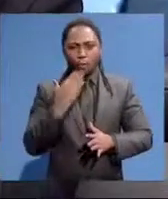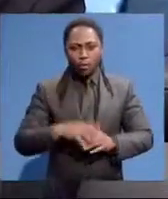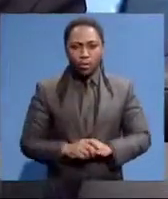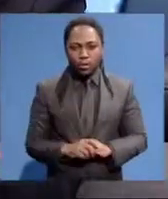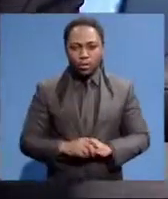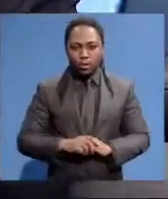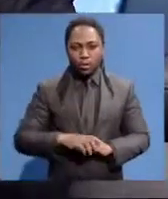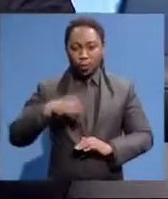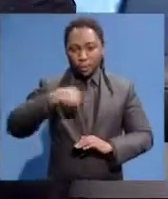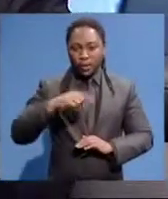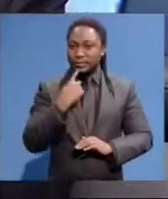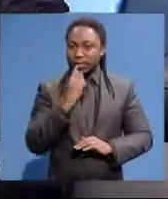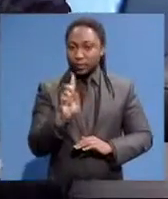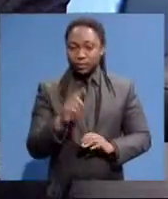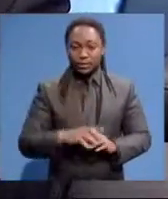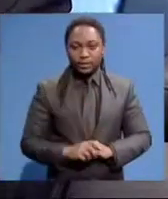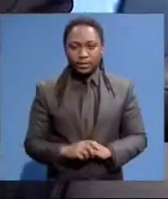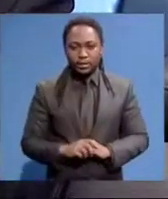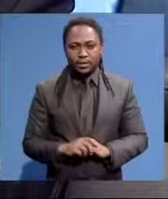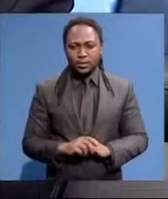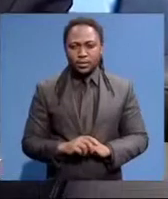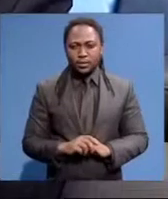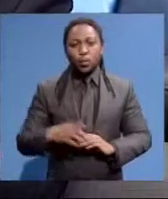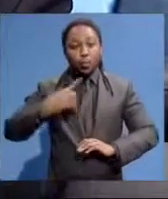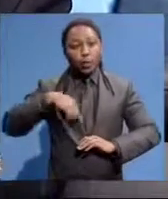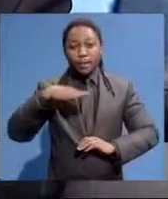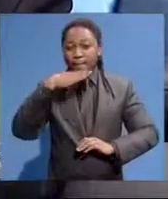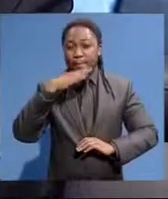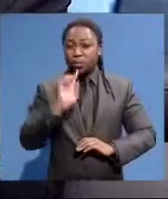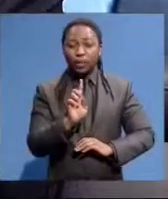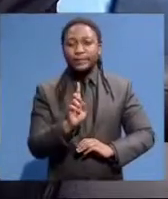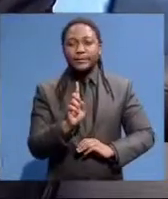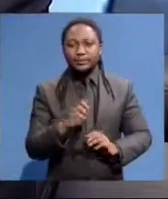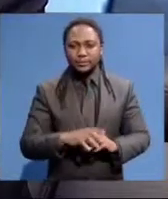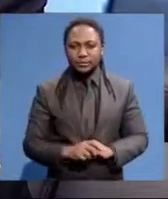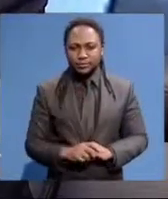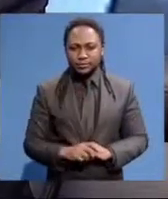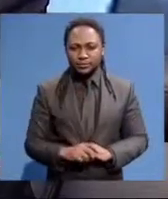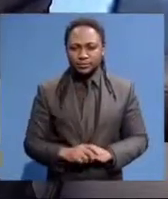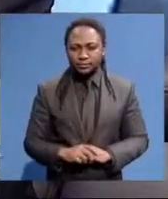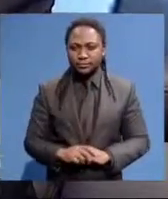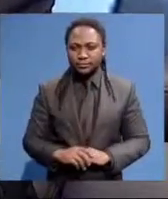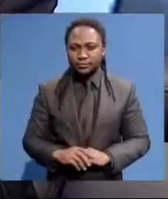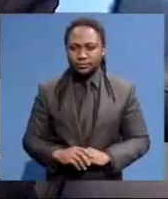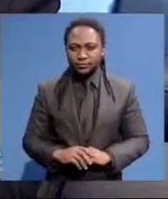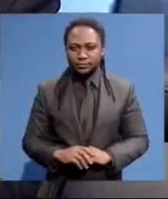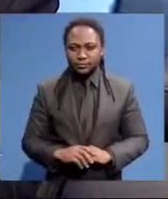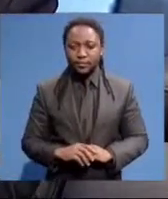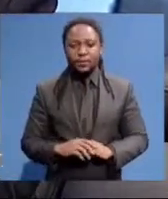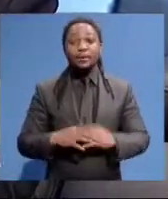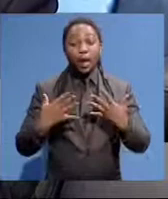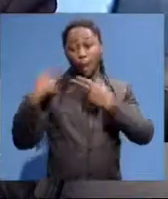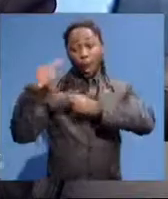saying? What are we meaning? And dare we betray that